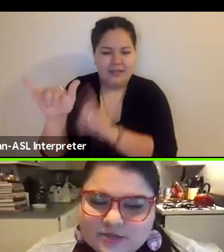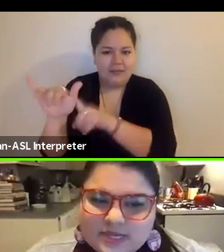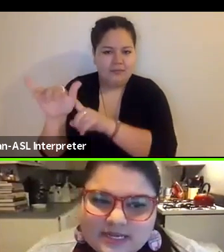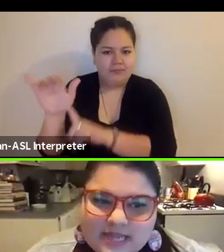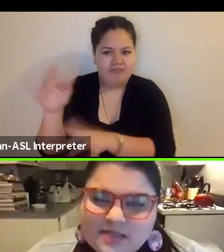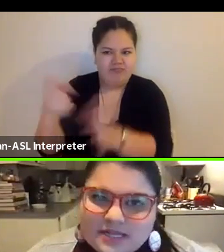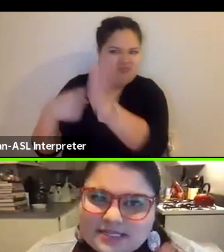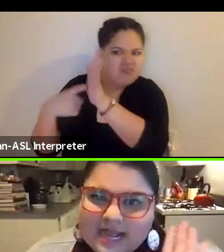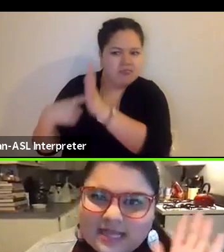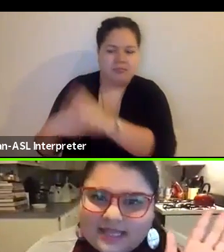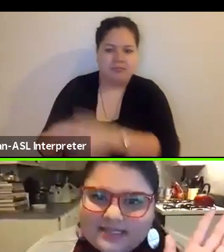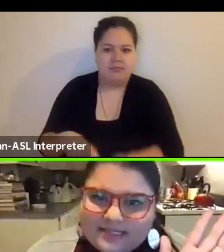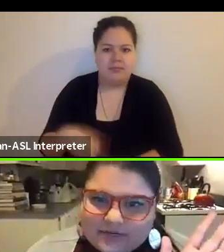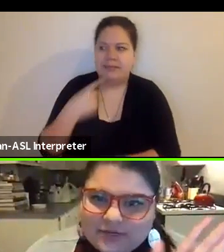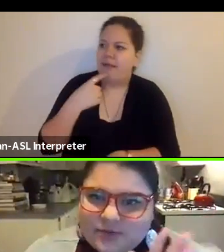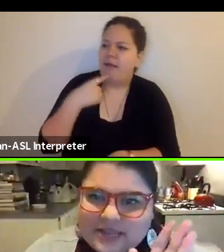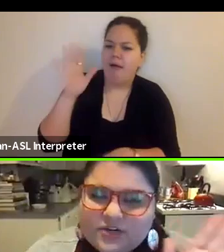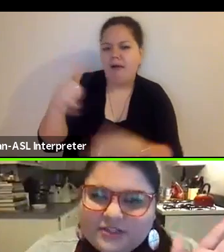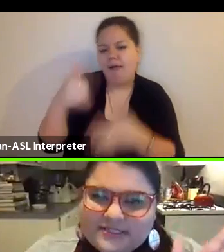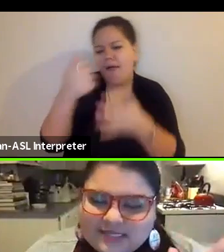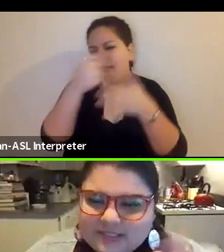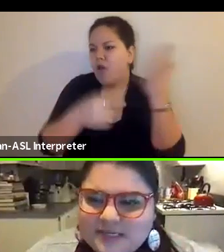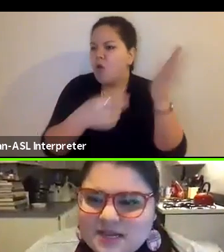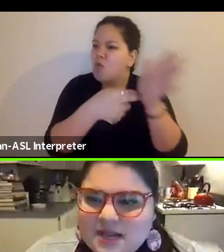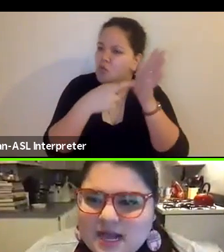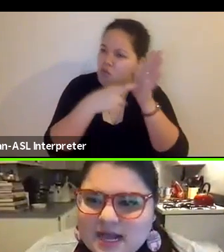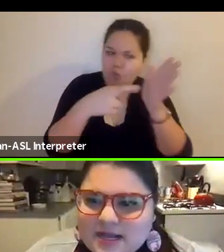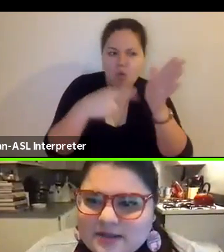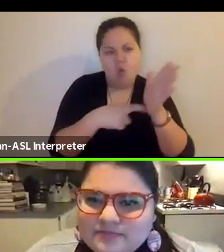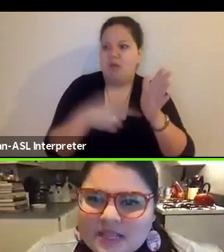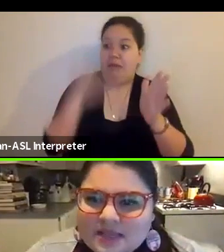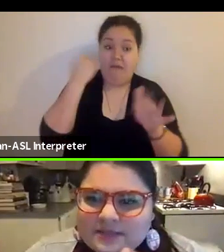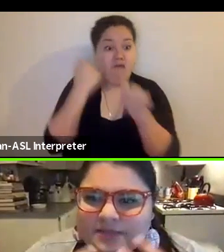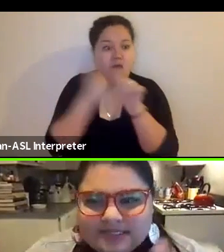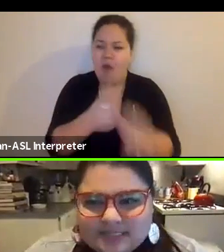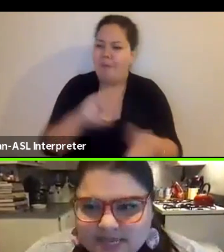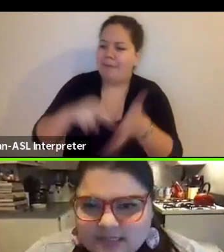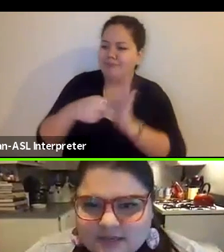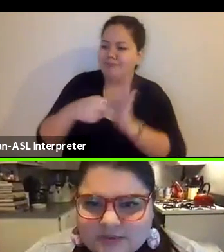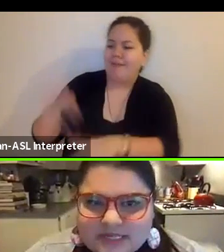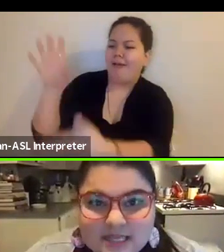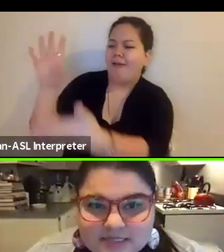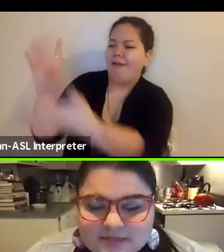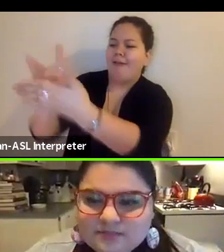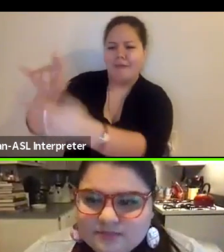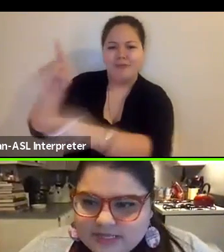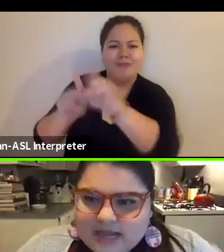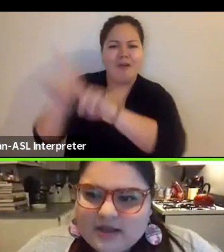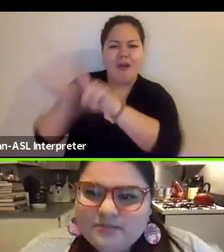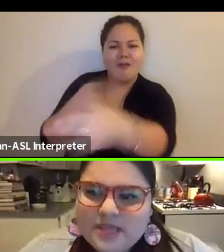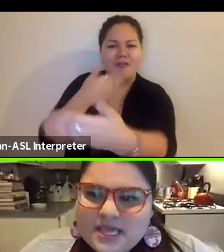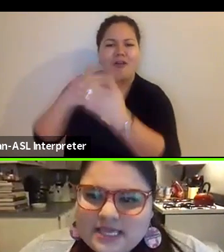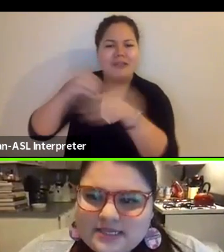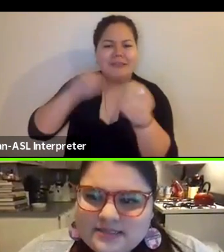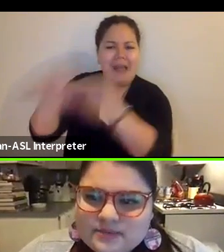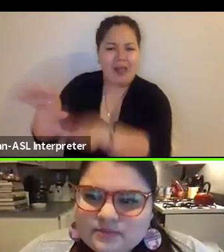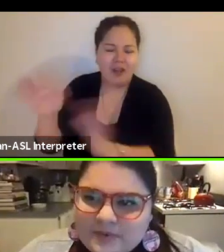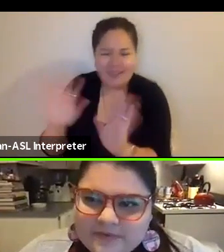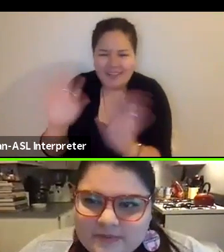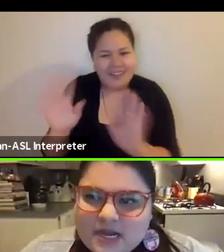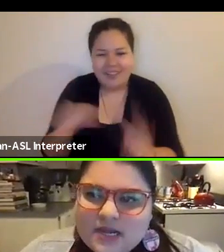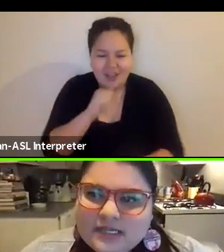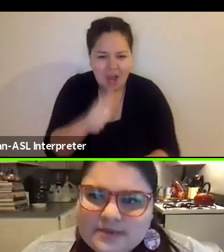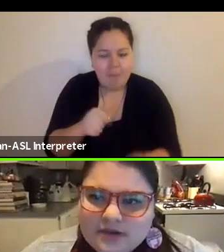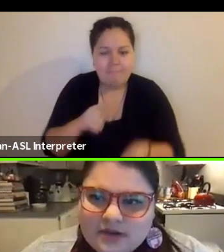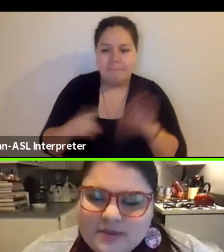and then you get an A plus ally sticker, you are a good settler. But instead, though, what it does bring up is what